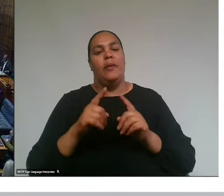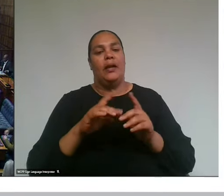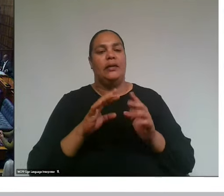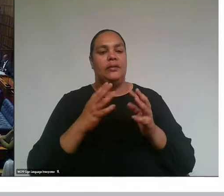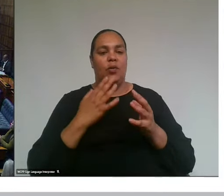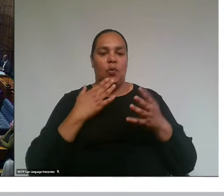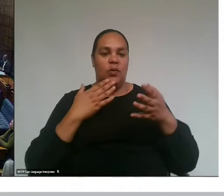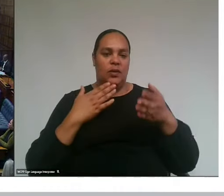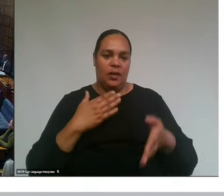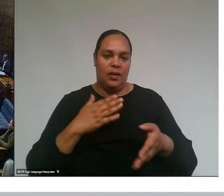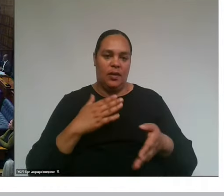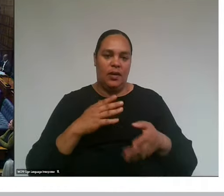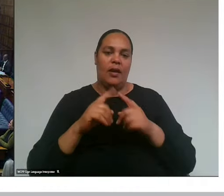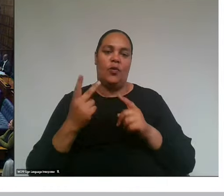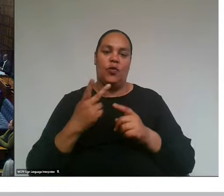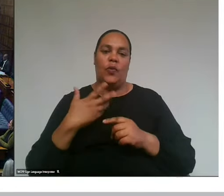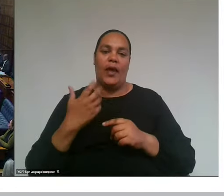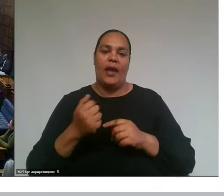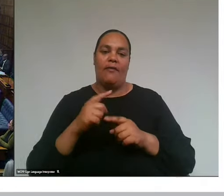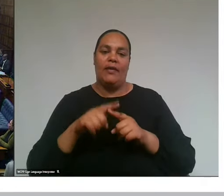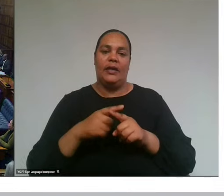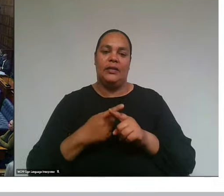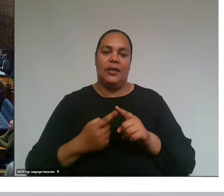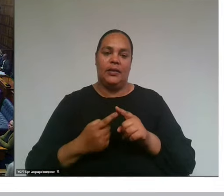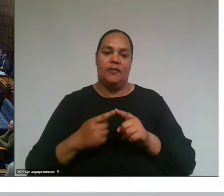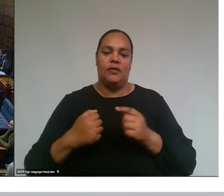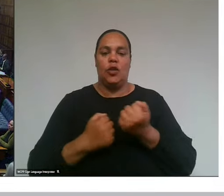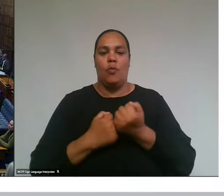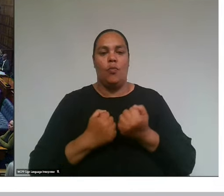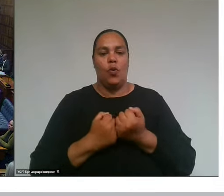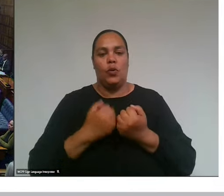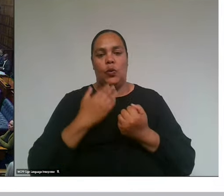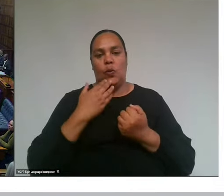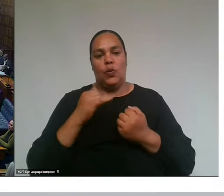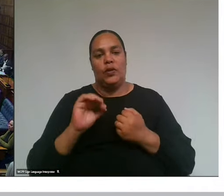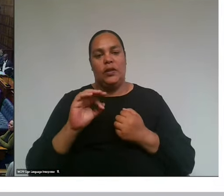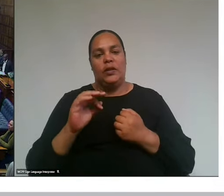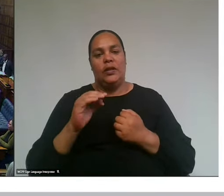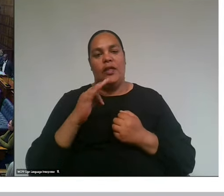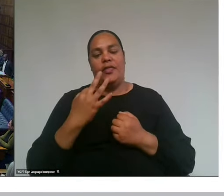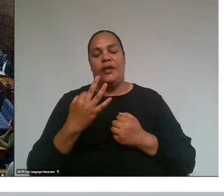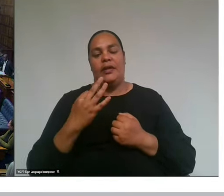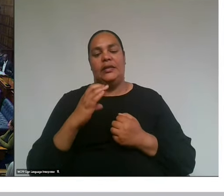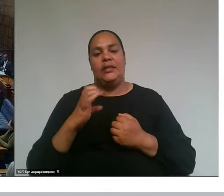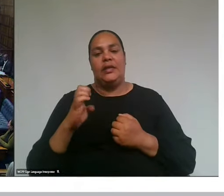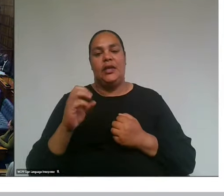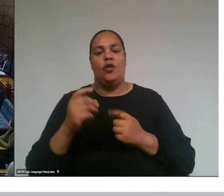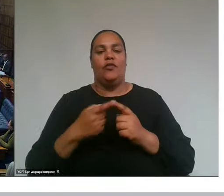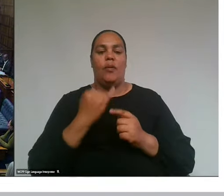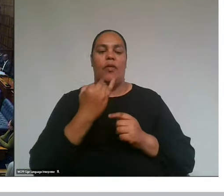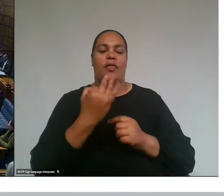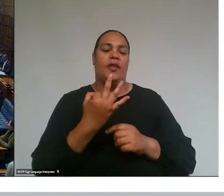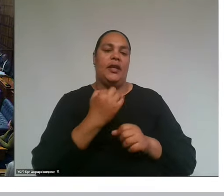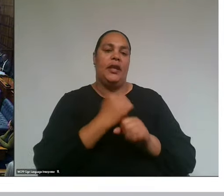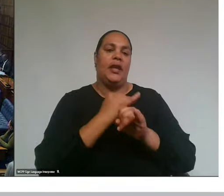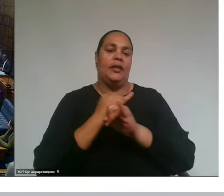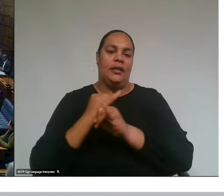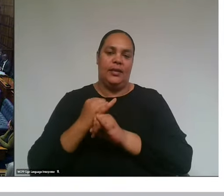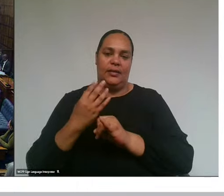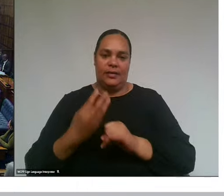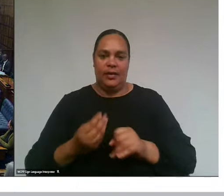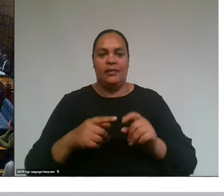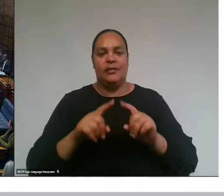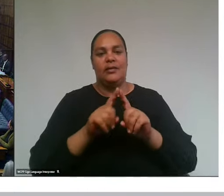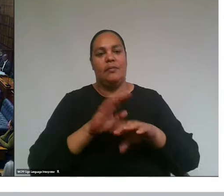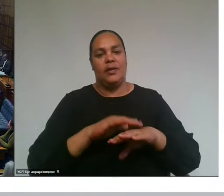here and also we have the executives uh supporting these three CEOs from the three entities and to save time